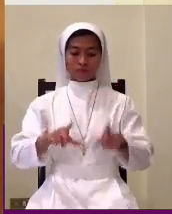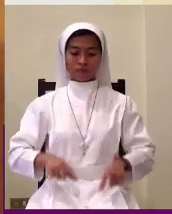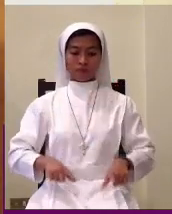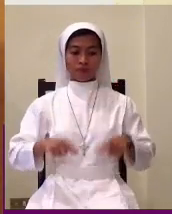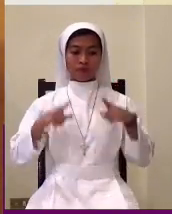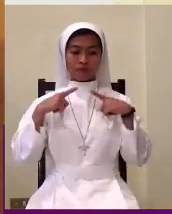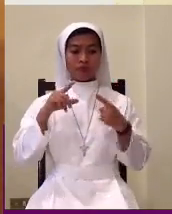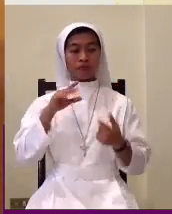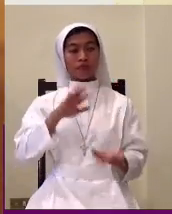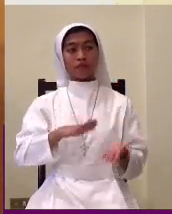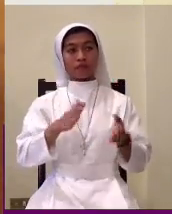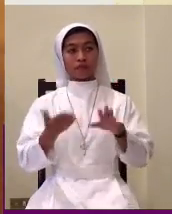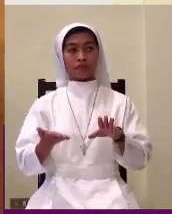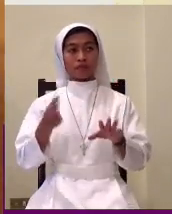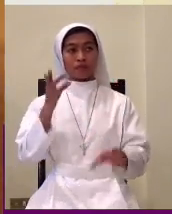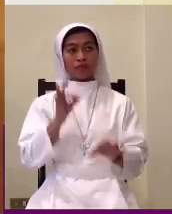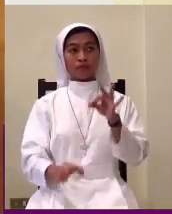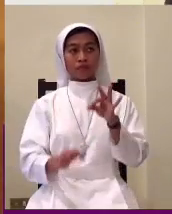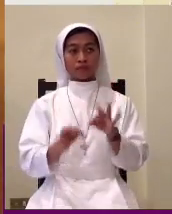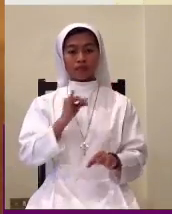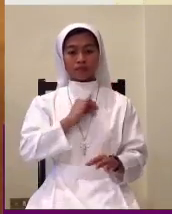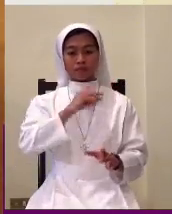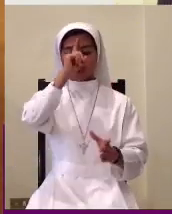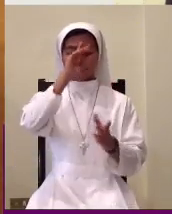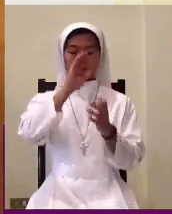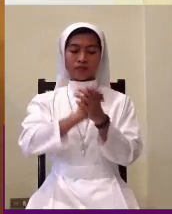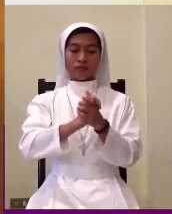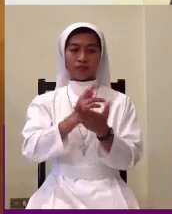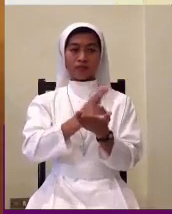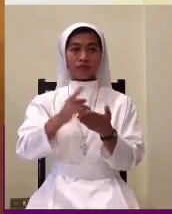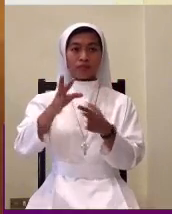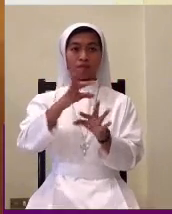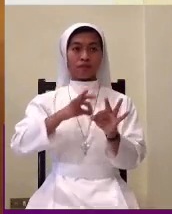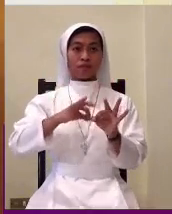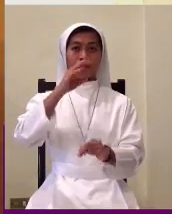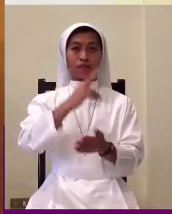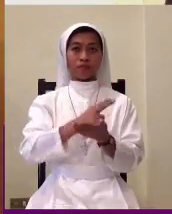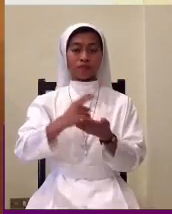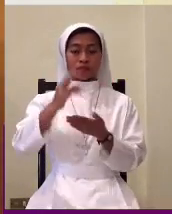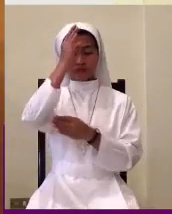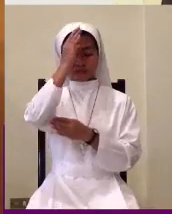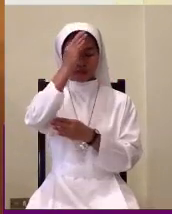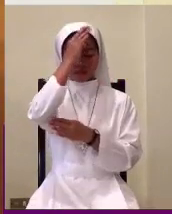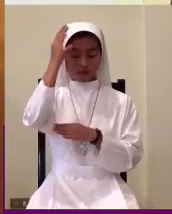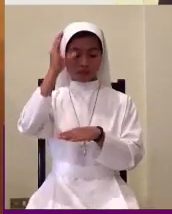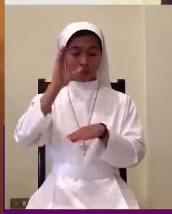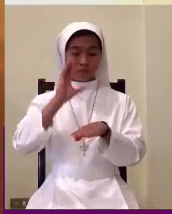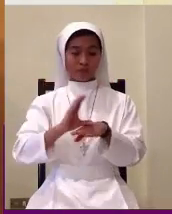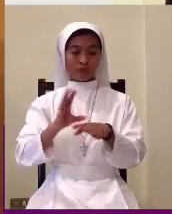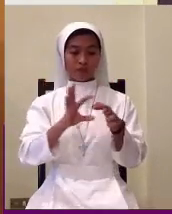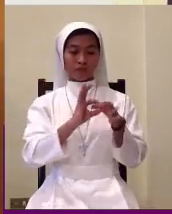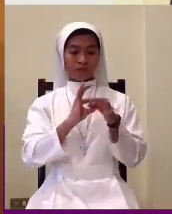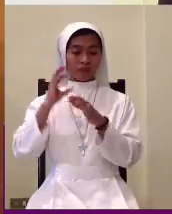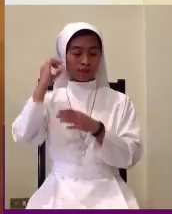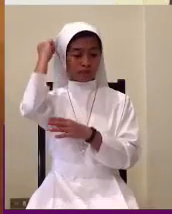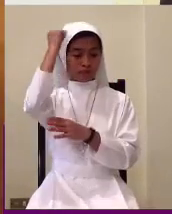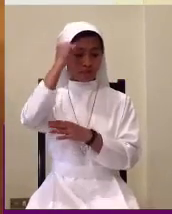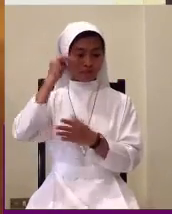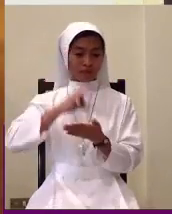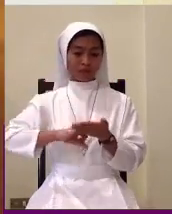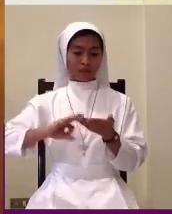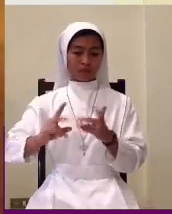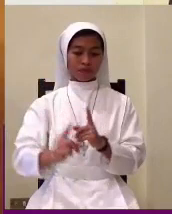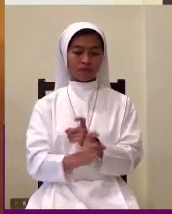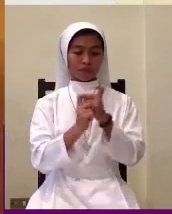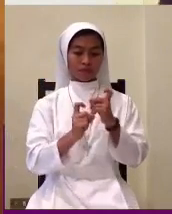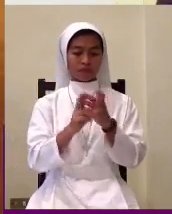dead. I believe in the Holy Spirit, the Holy Catholic Church, the communion of saints, the forgiveness of